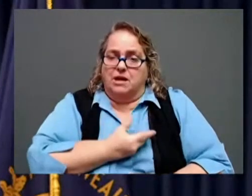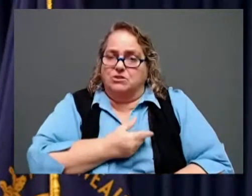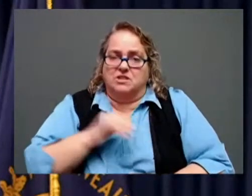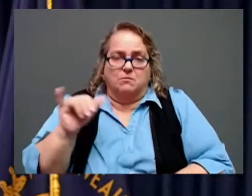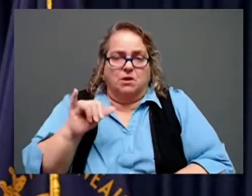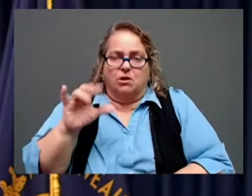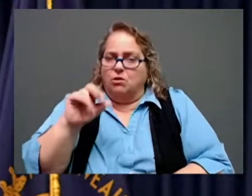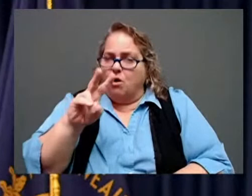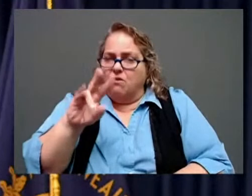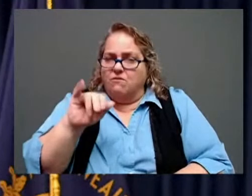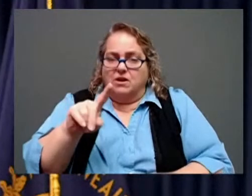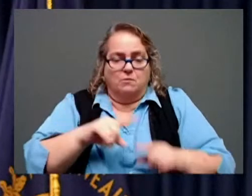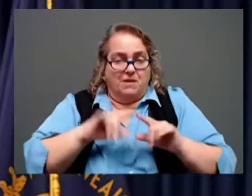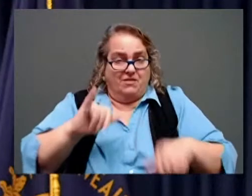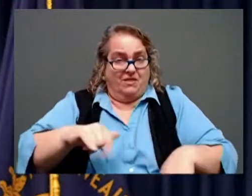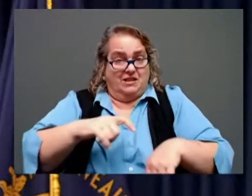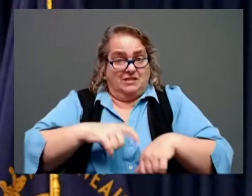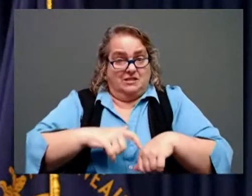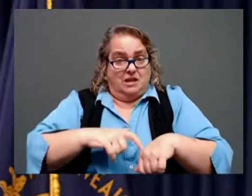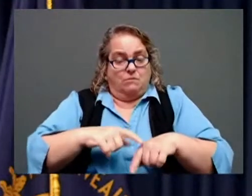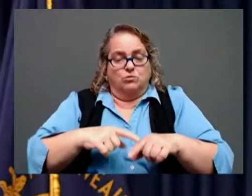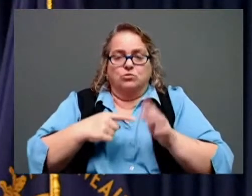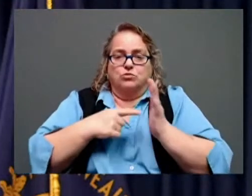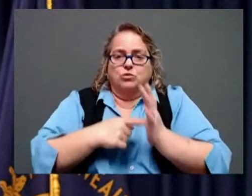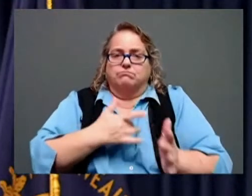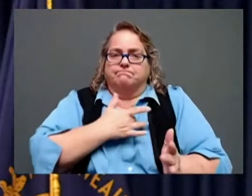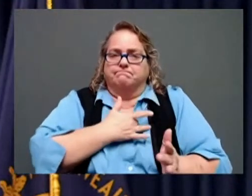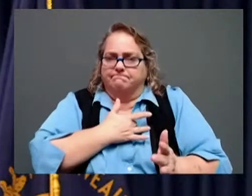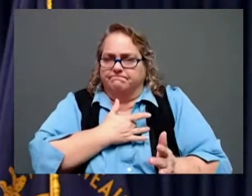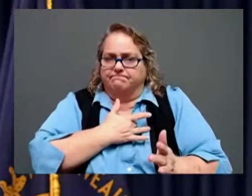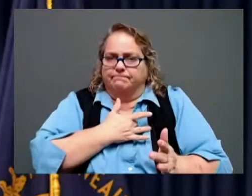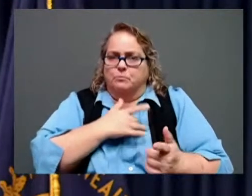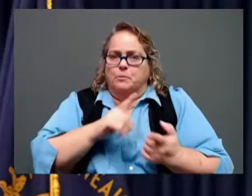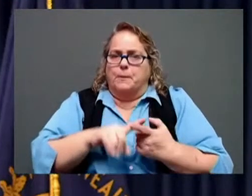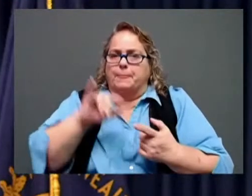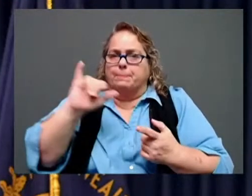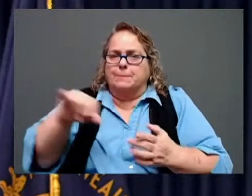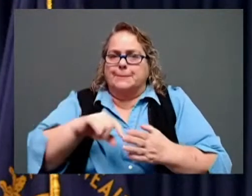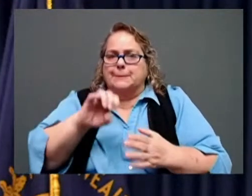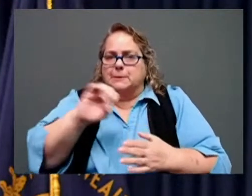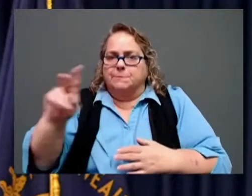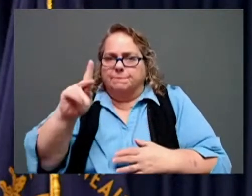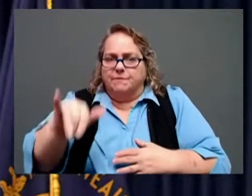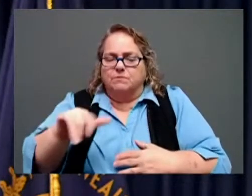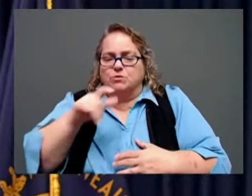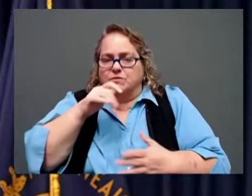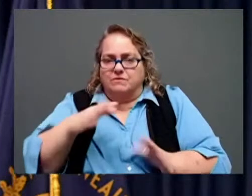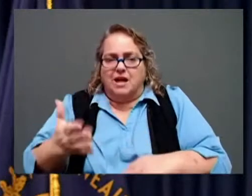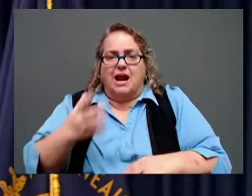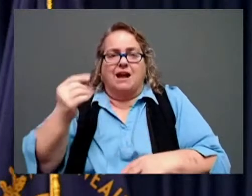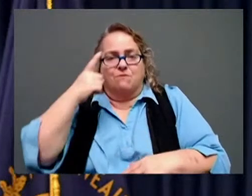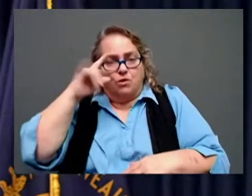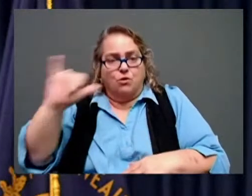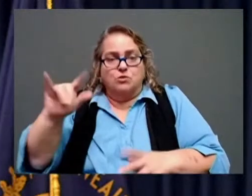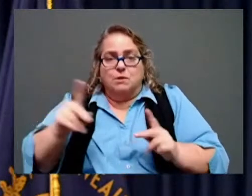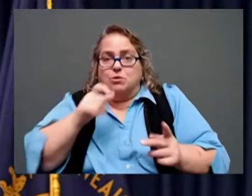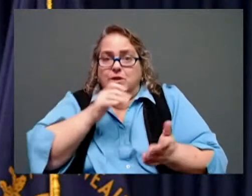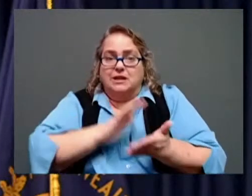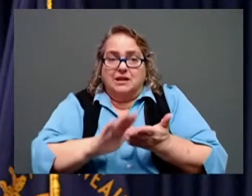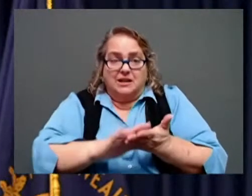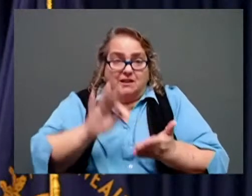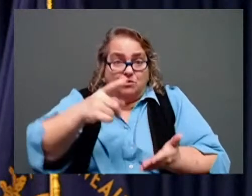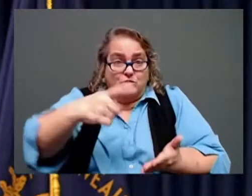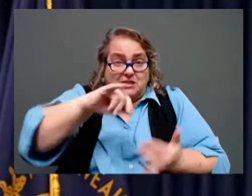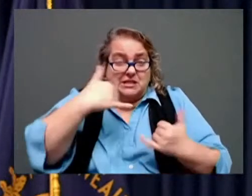show compassion for those lost during this devastating flood and for those who are cleaning up. So for everybody who still has those